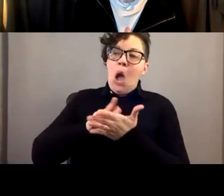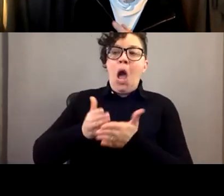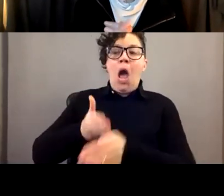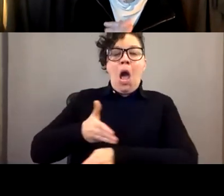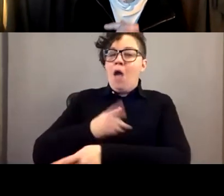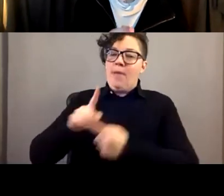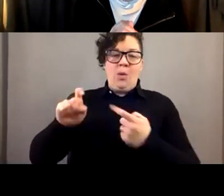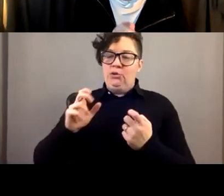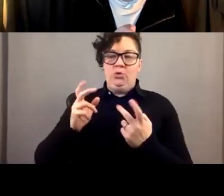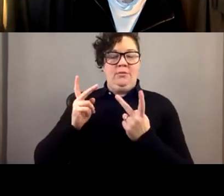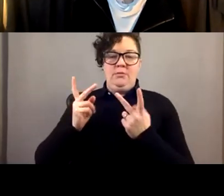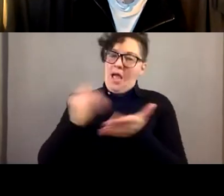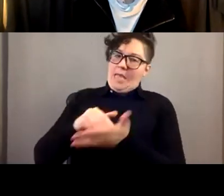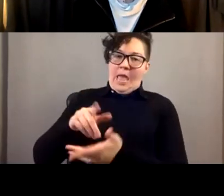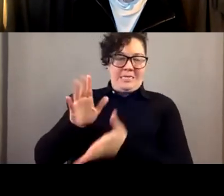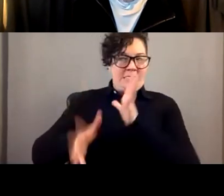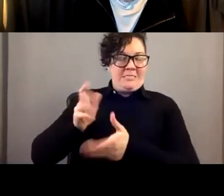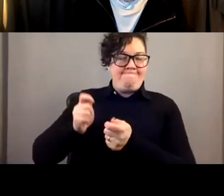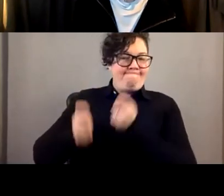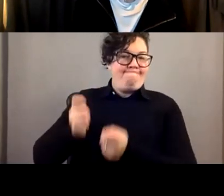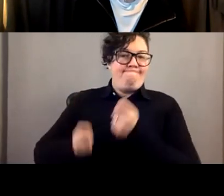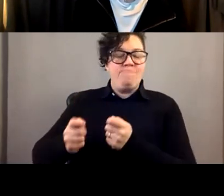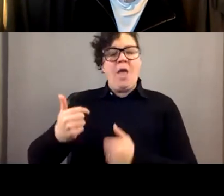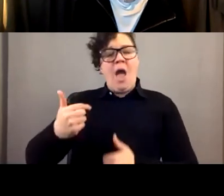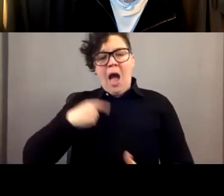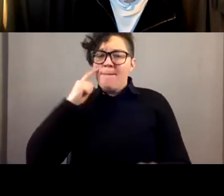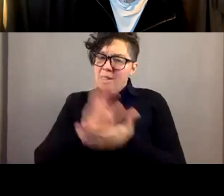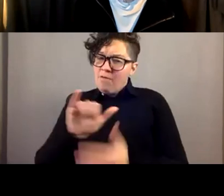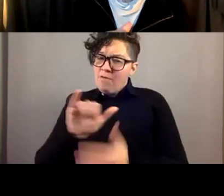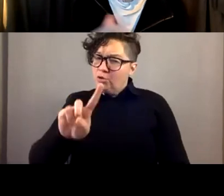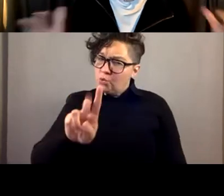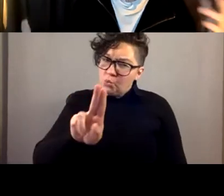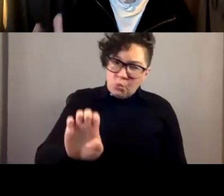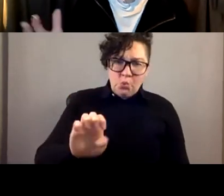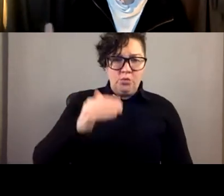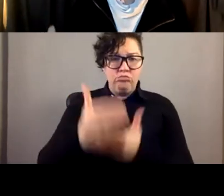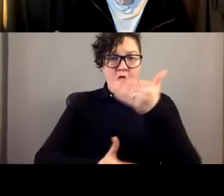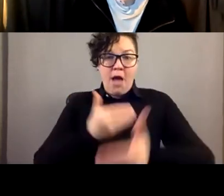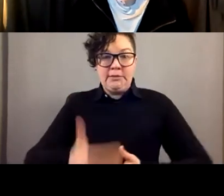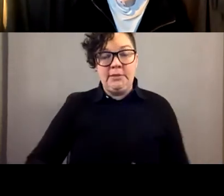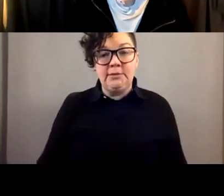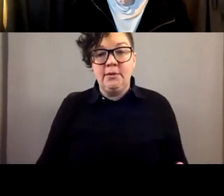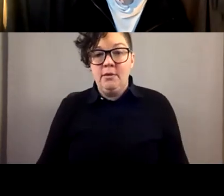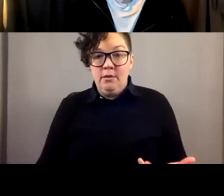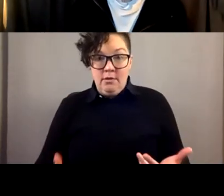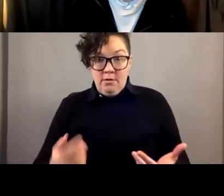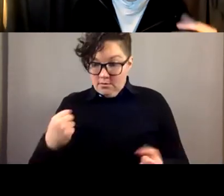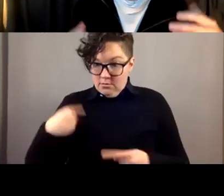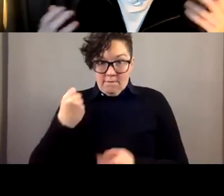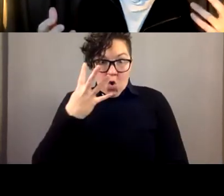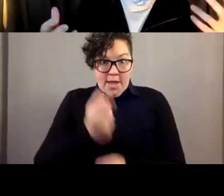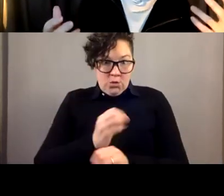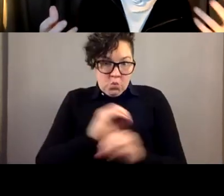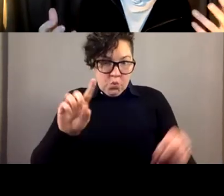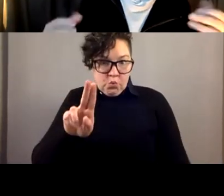lawyer. I believe deeply in due process, and the lack of due process that has characterized every aspect of the last 4 years